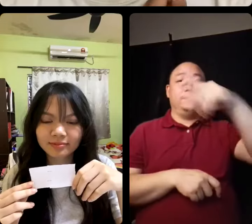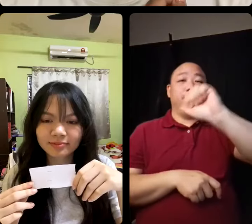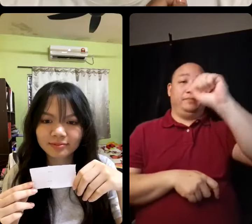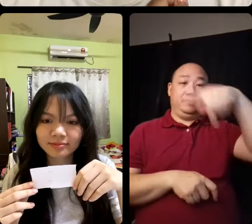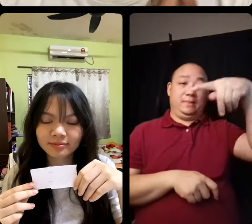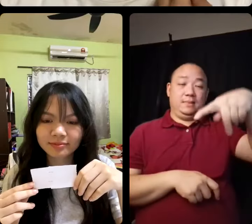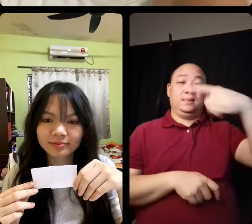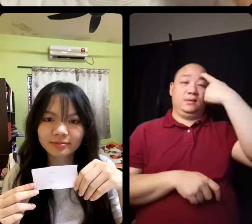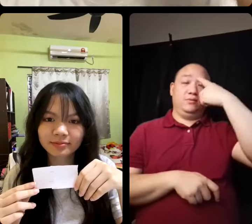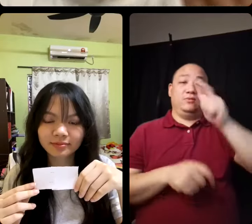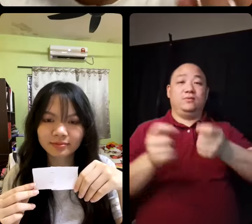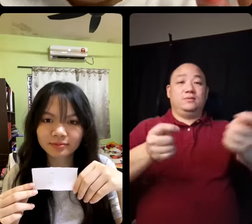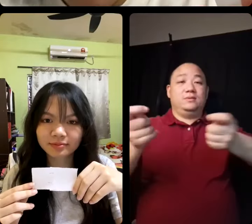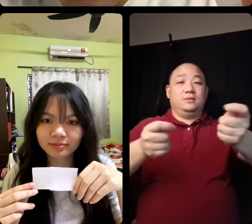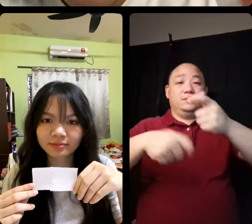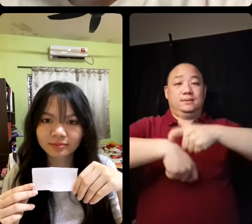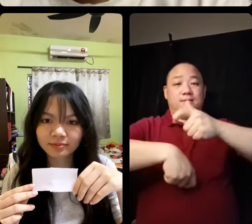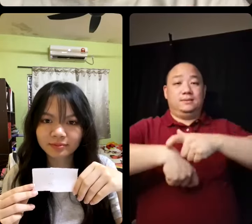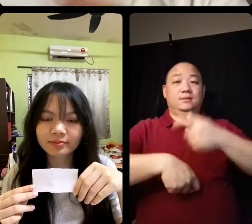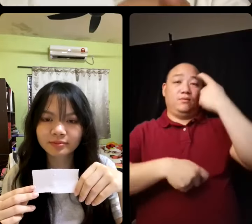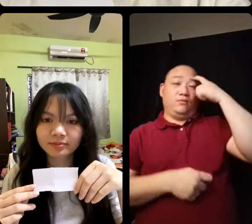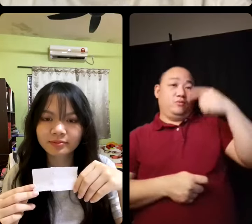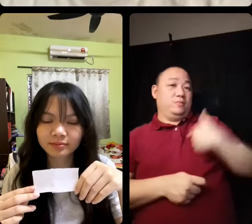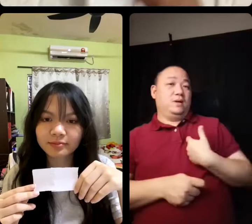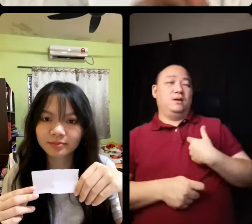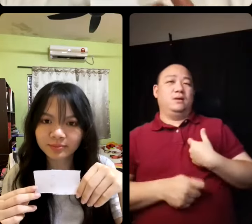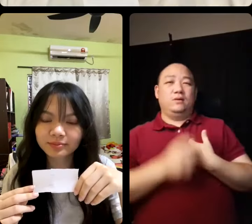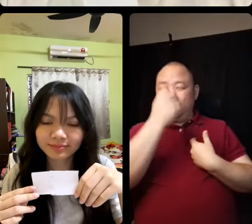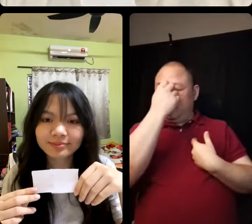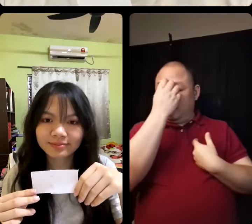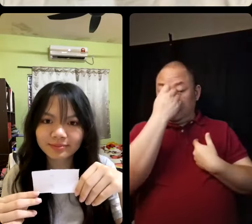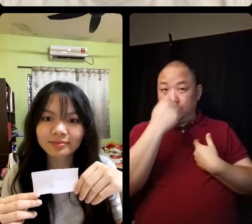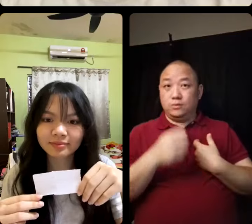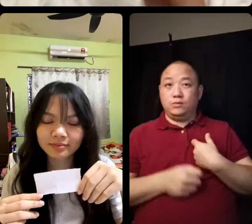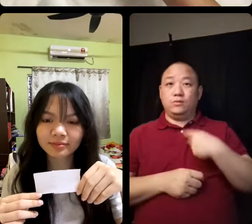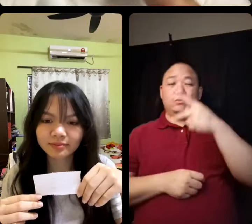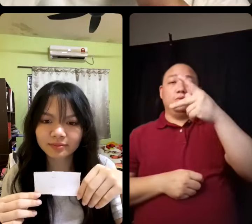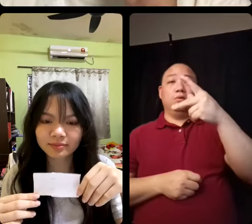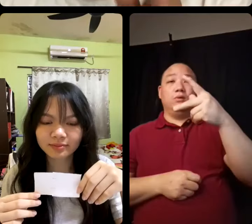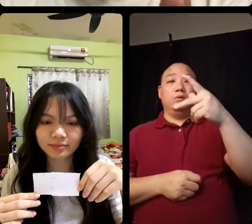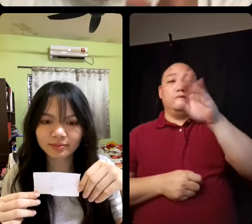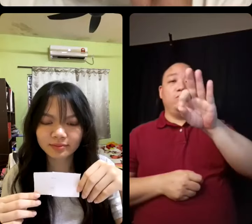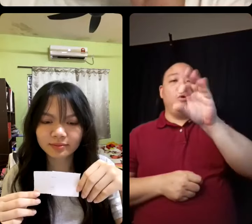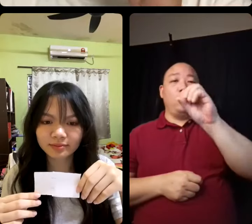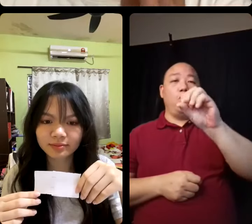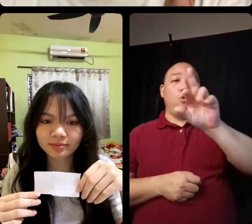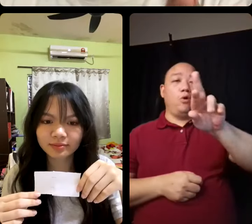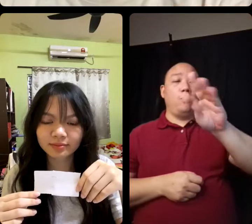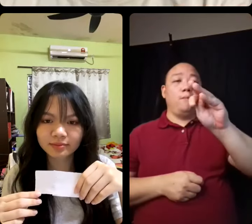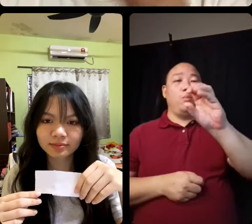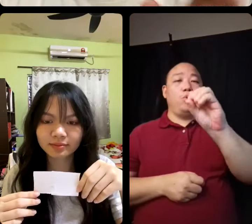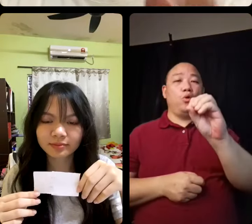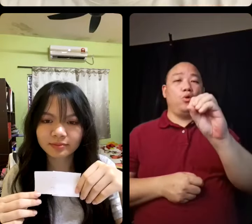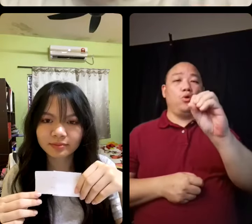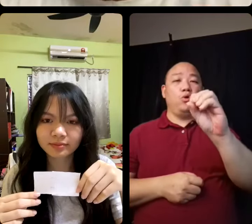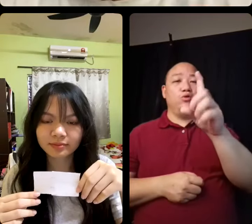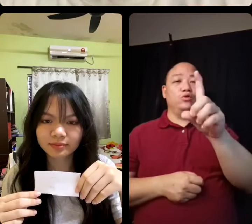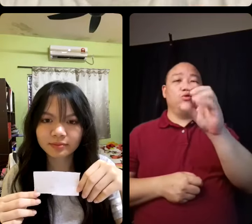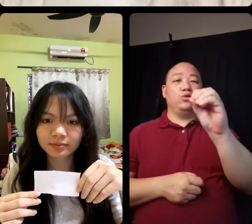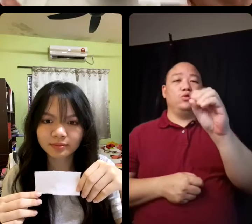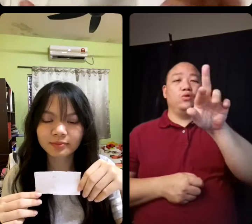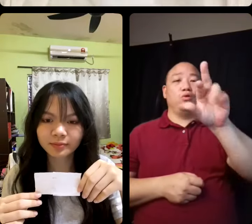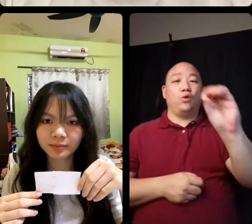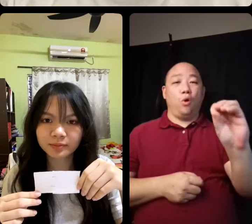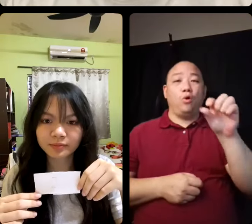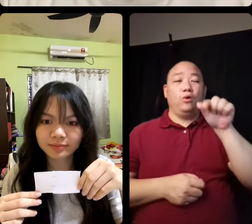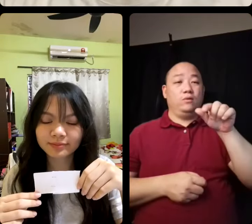personally, I actually love Pomodoro technique to manage my time, to make sure that I focus to do my work, I don't waste my time.